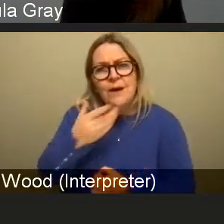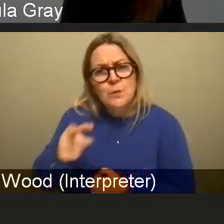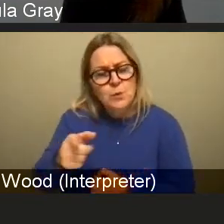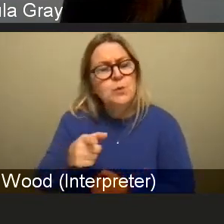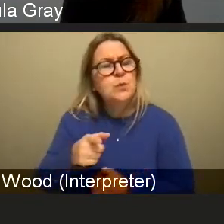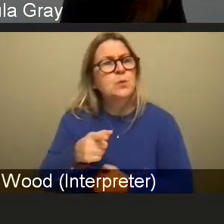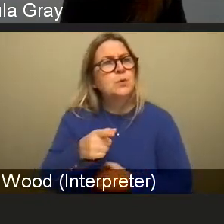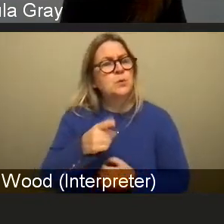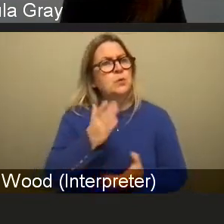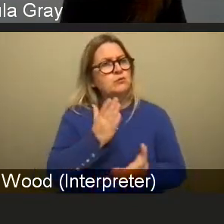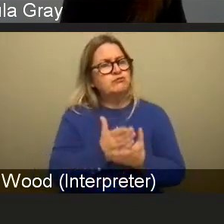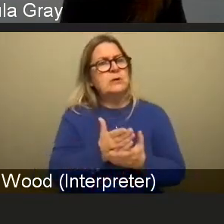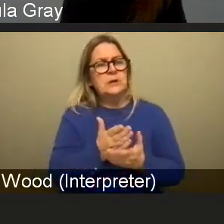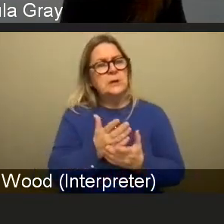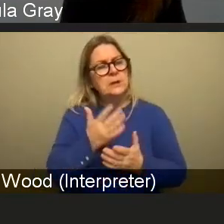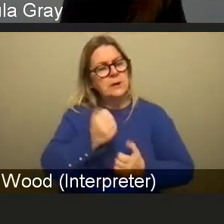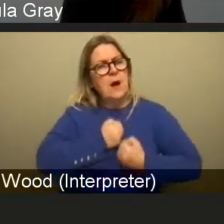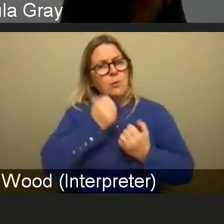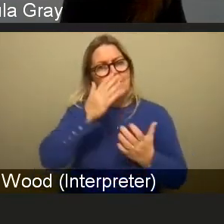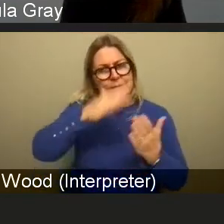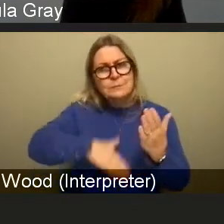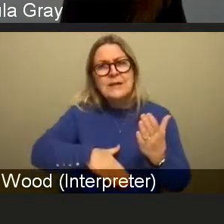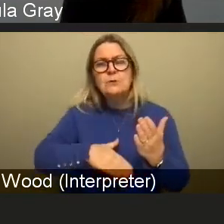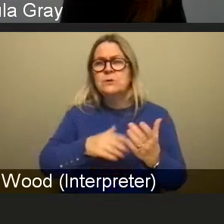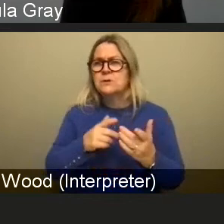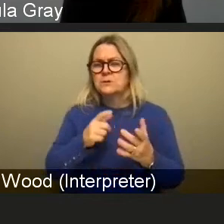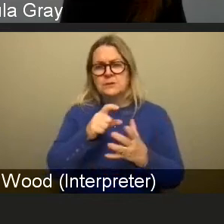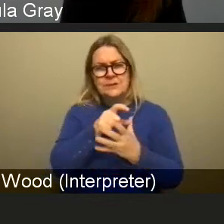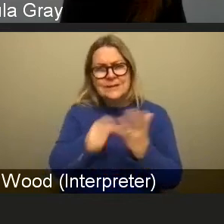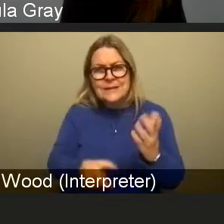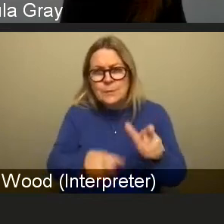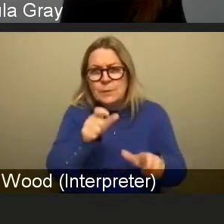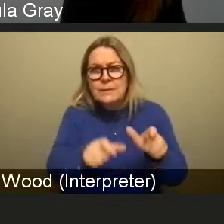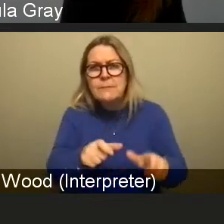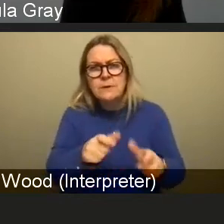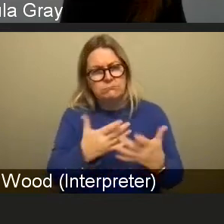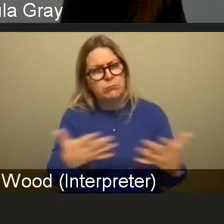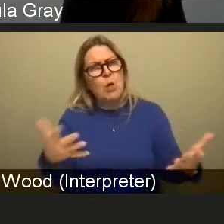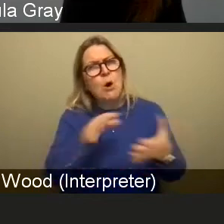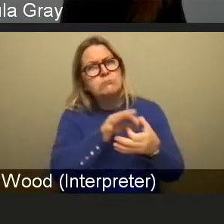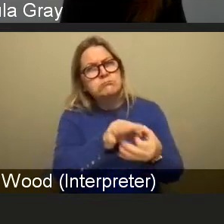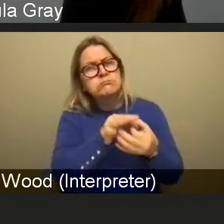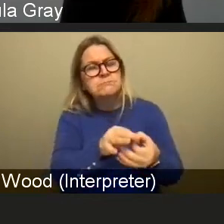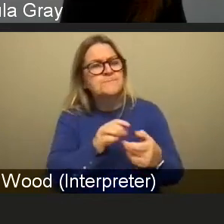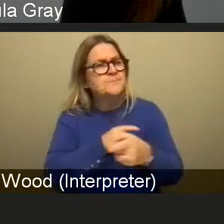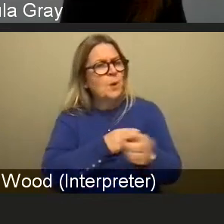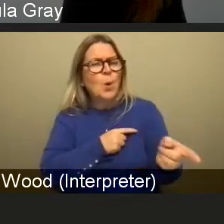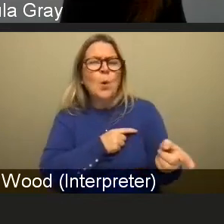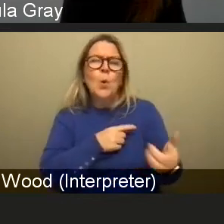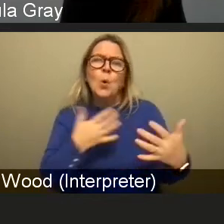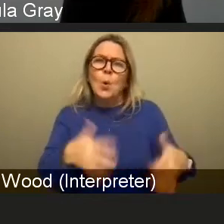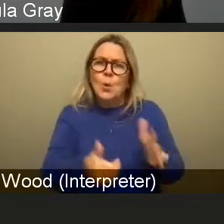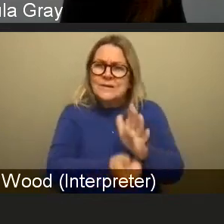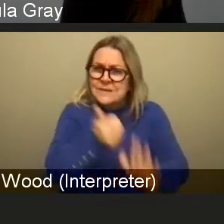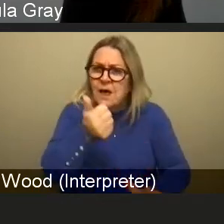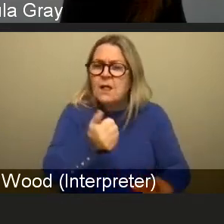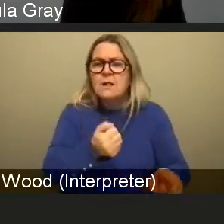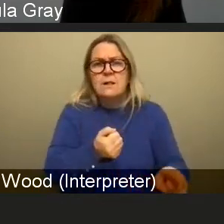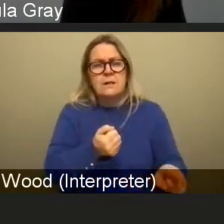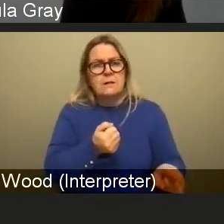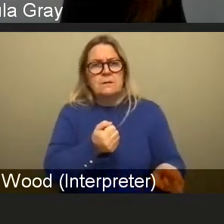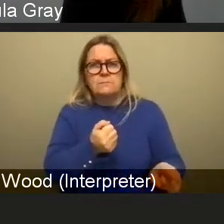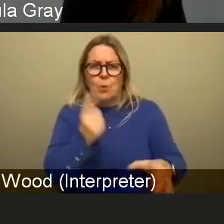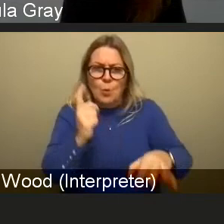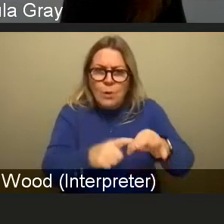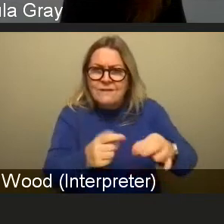that we work with so many disabled people who are, you know, very skilled, able people with very good qualifications